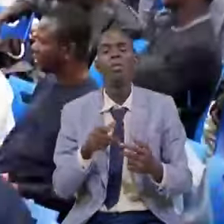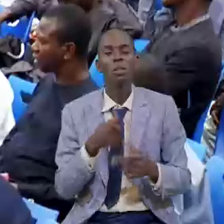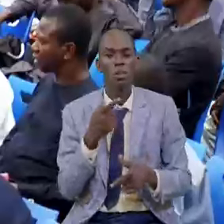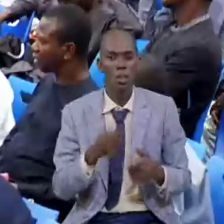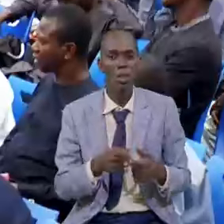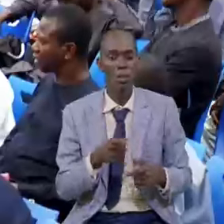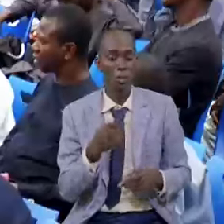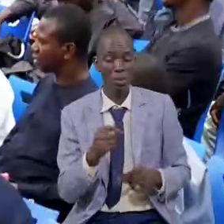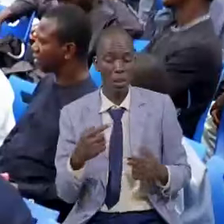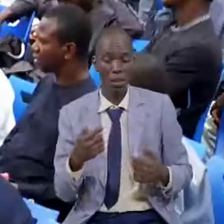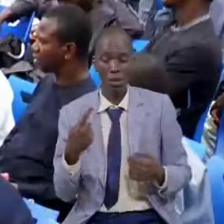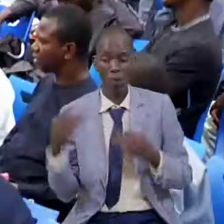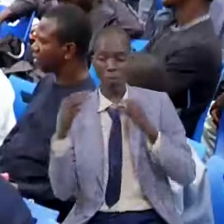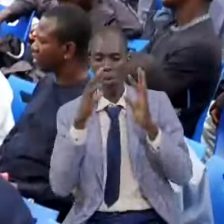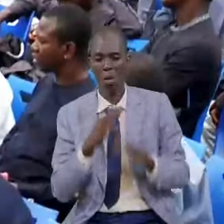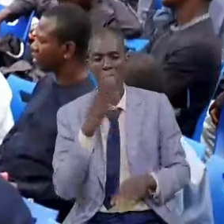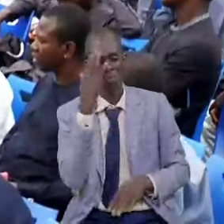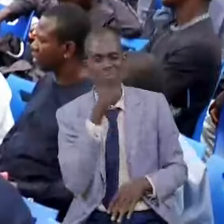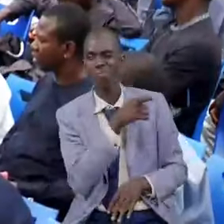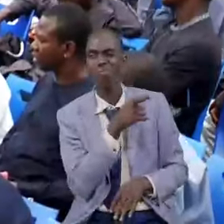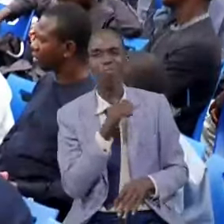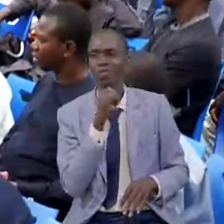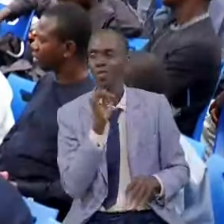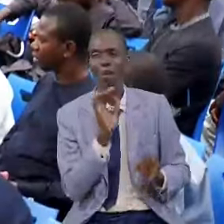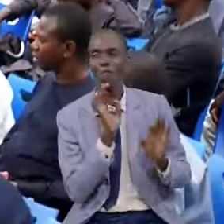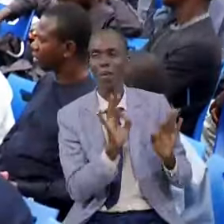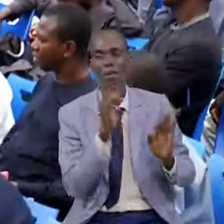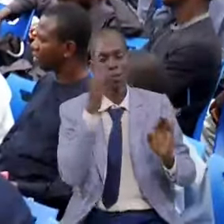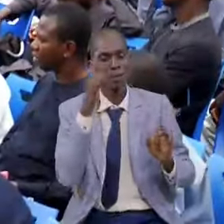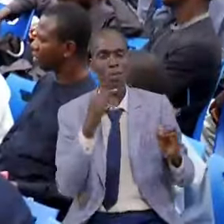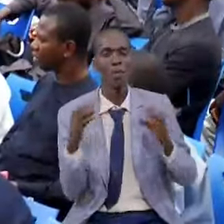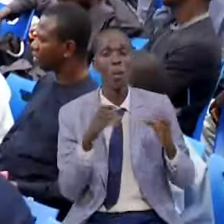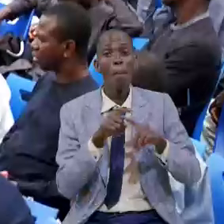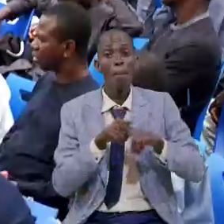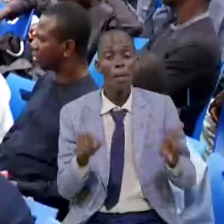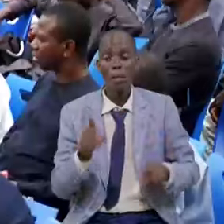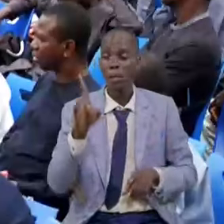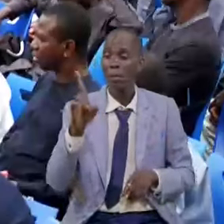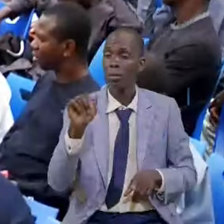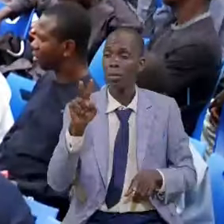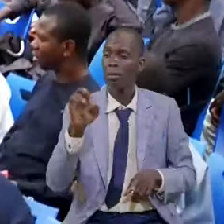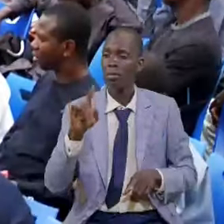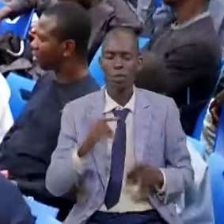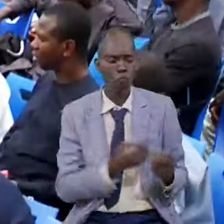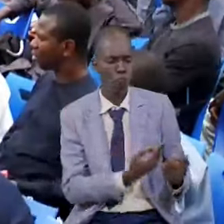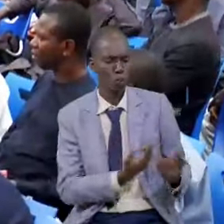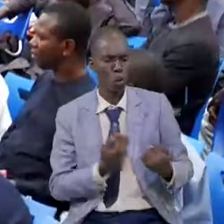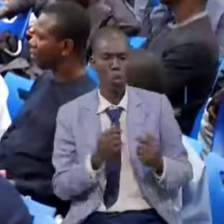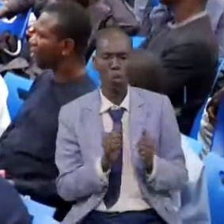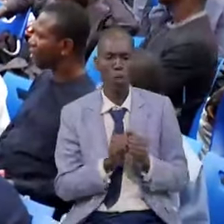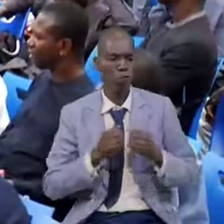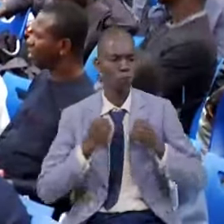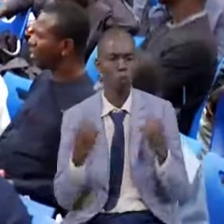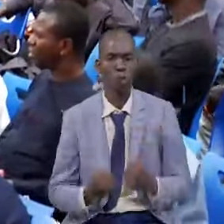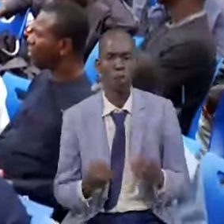not up to the battle. But David was coming, courageous man. Everybody shout,